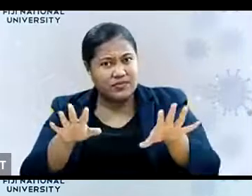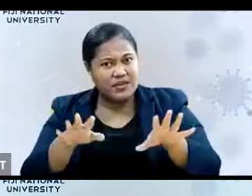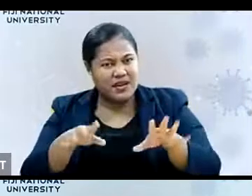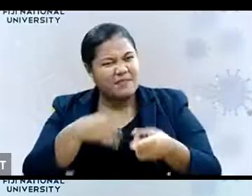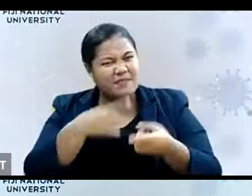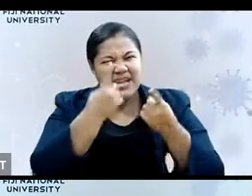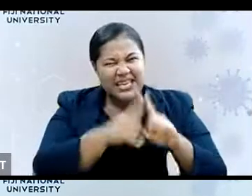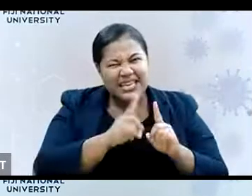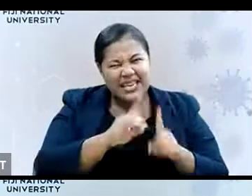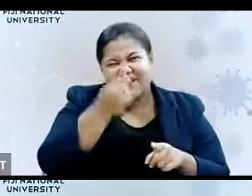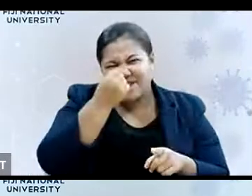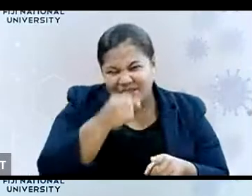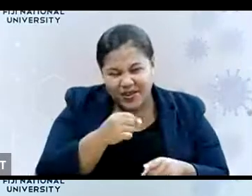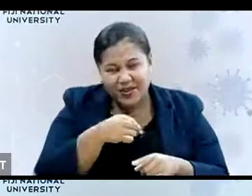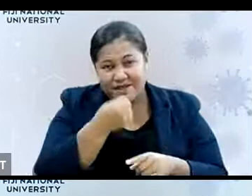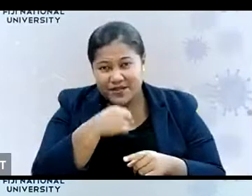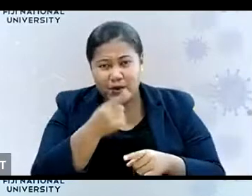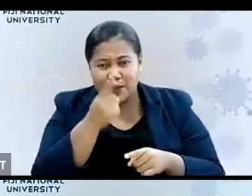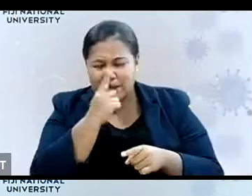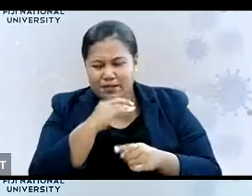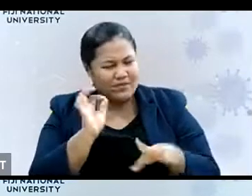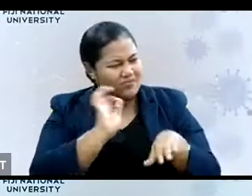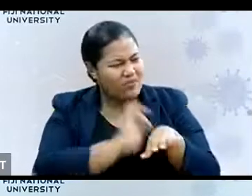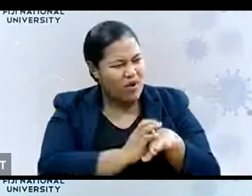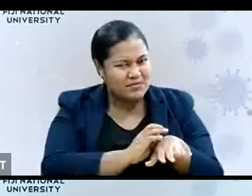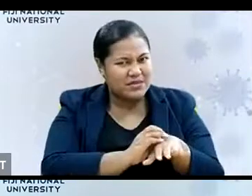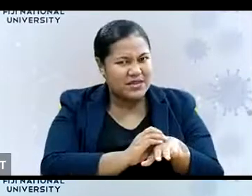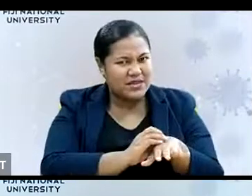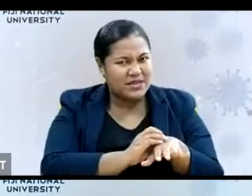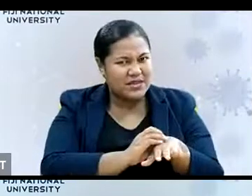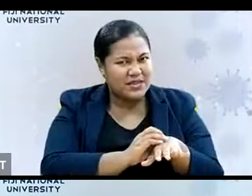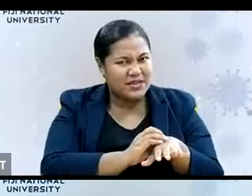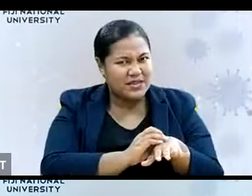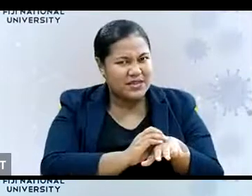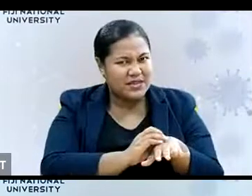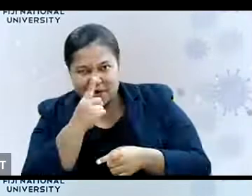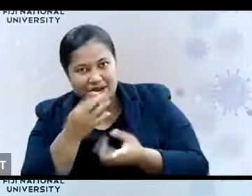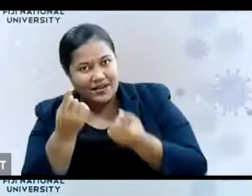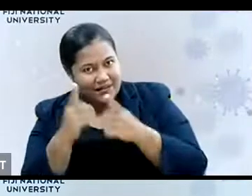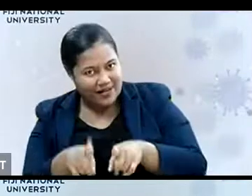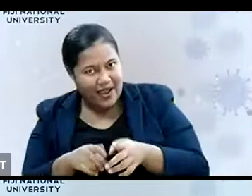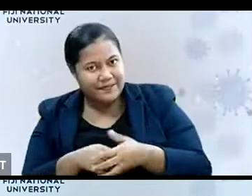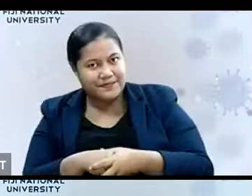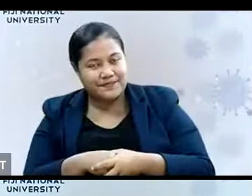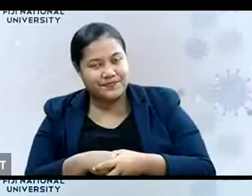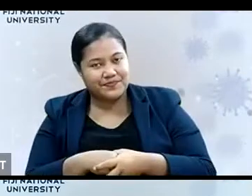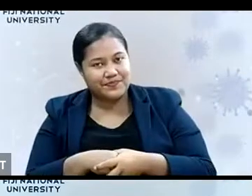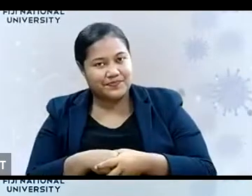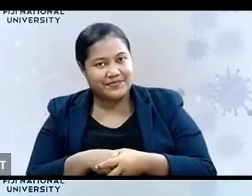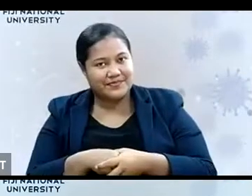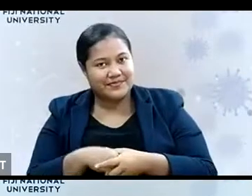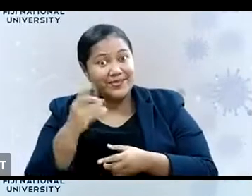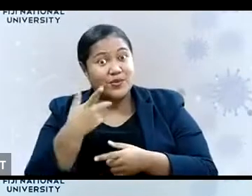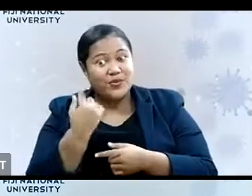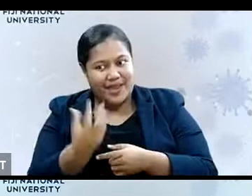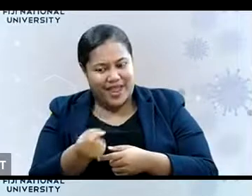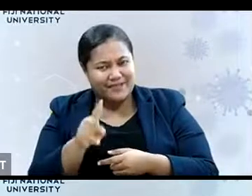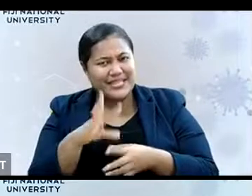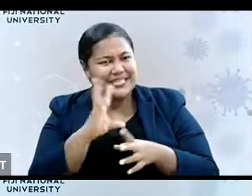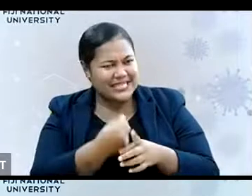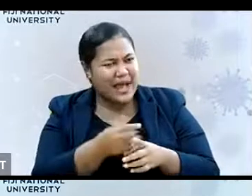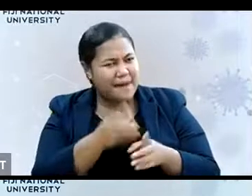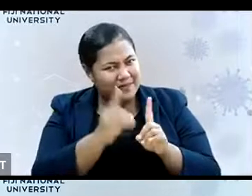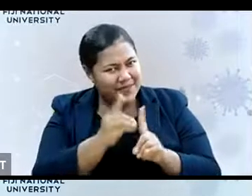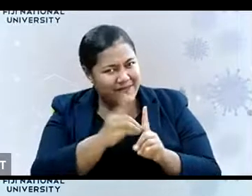and hospitalizes enough people where it can actually overwhelm healthcare systems. And it has in some of the most developed